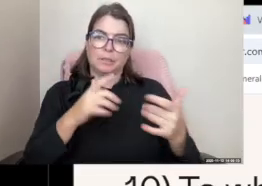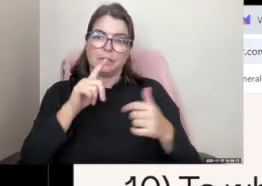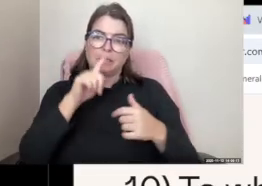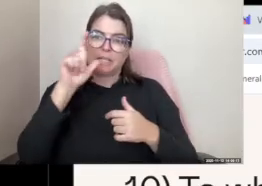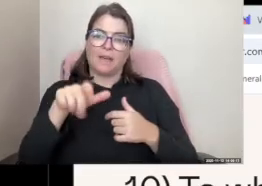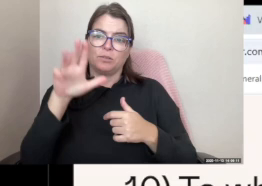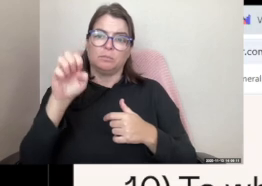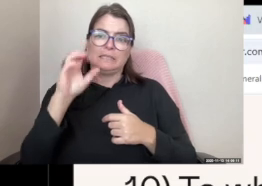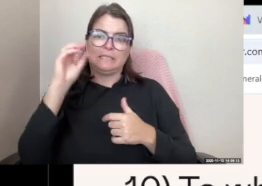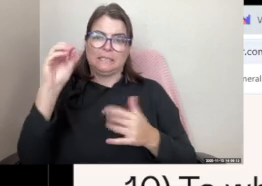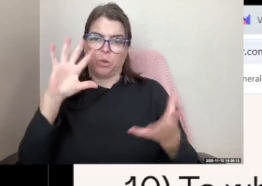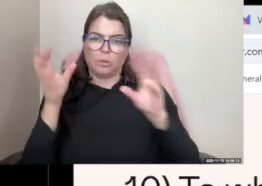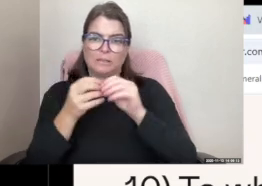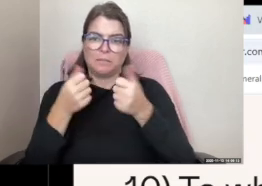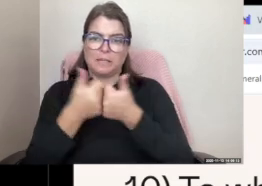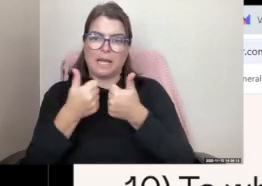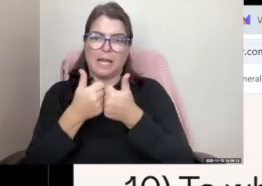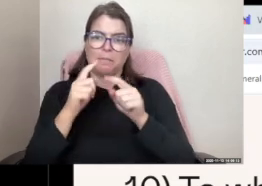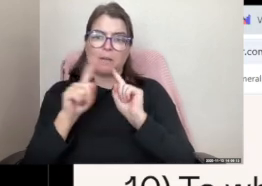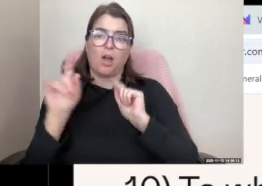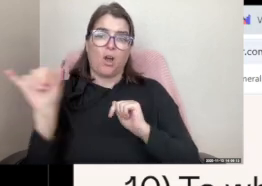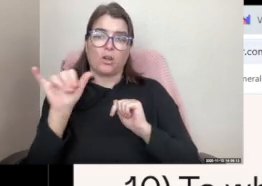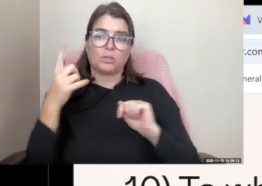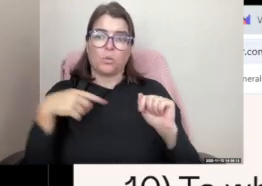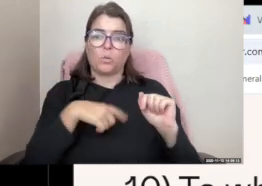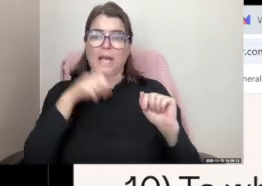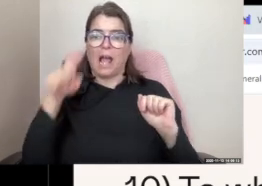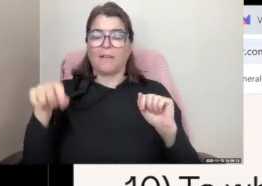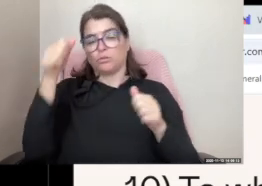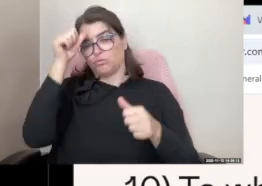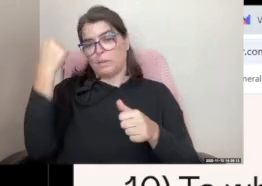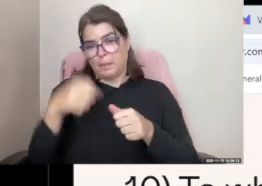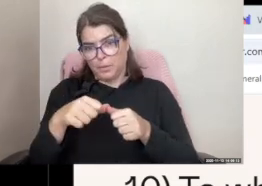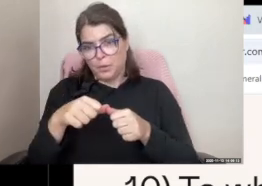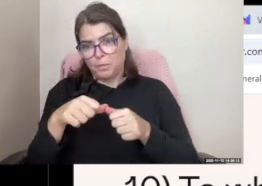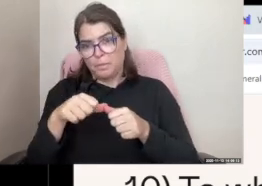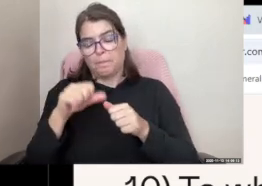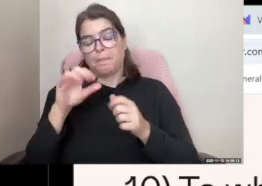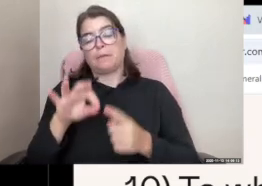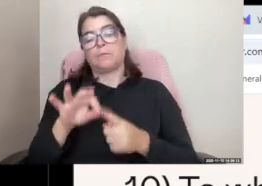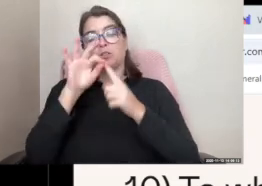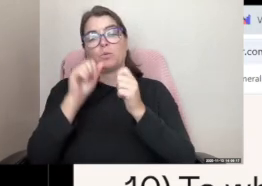in this room. I might provide somewhat of a controversial take here, which is typical of me.